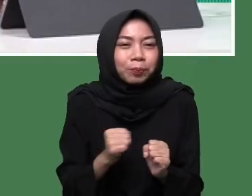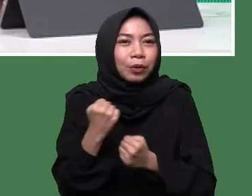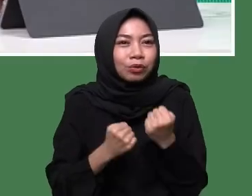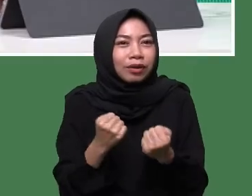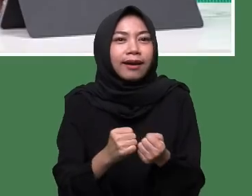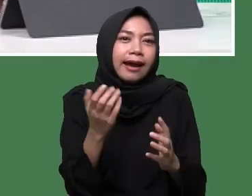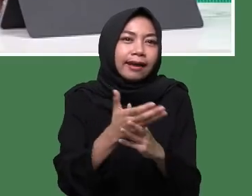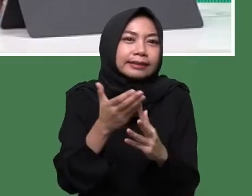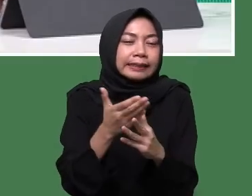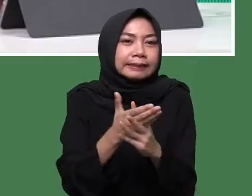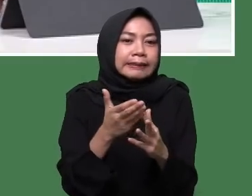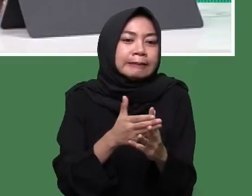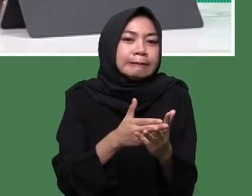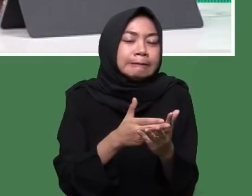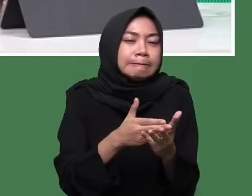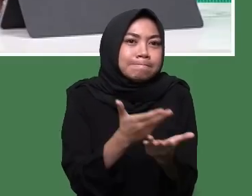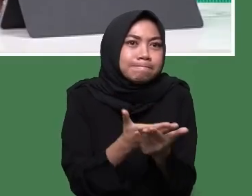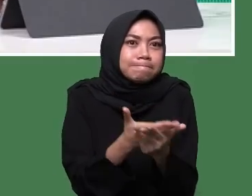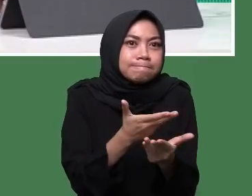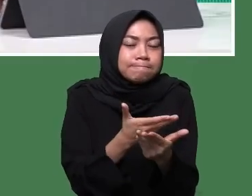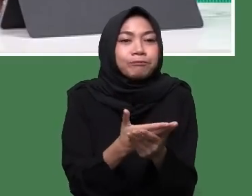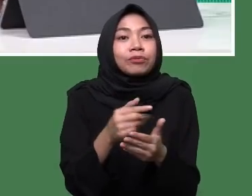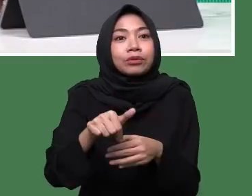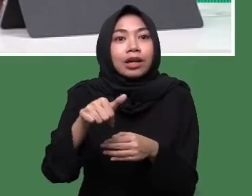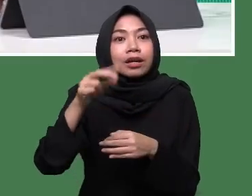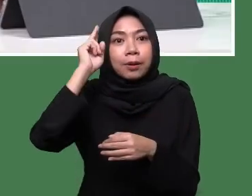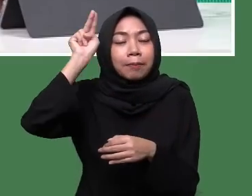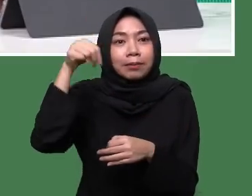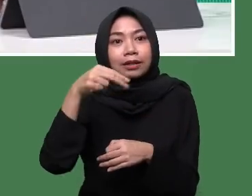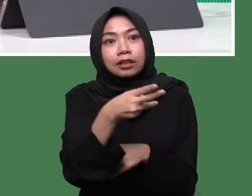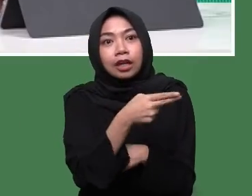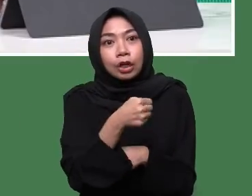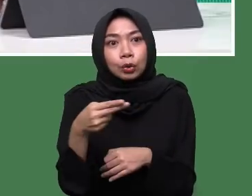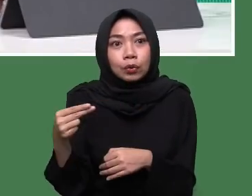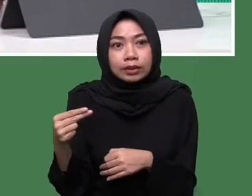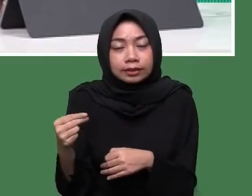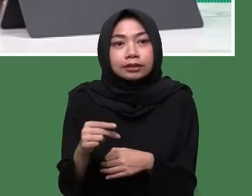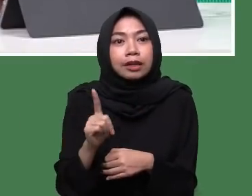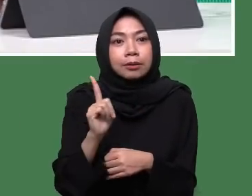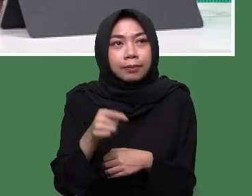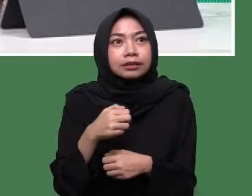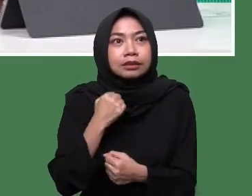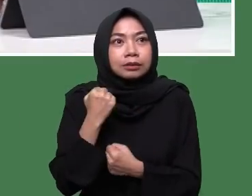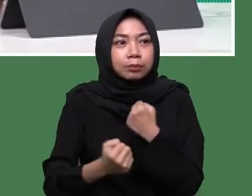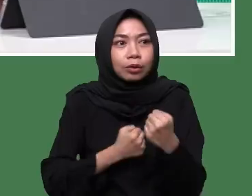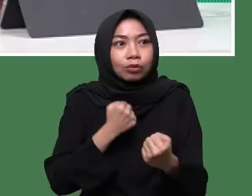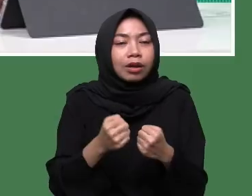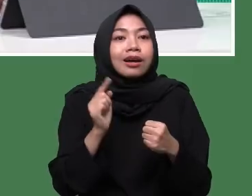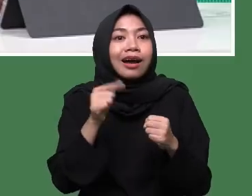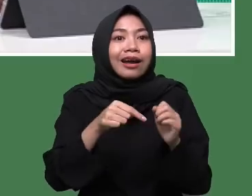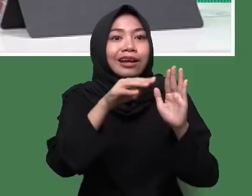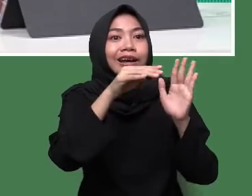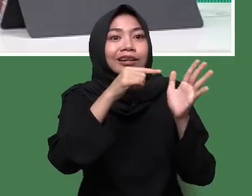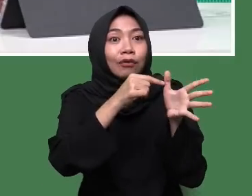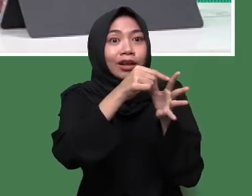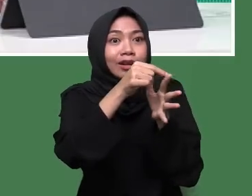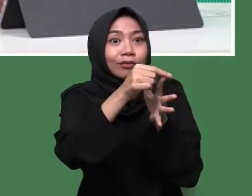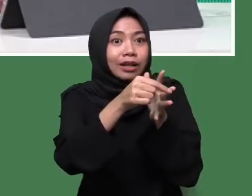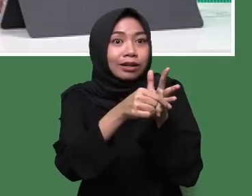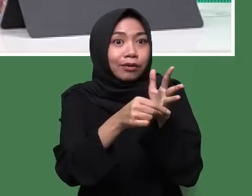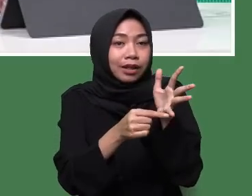in the same time, right now the government is making sure that the several list of the vaccines that